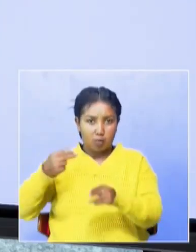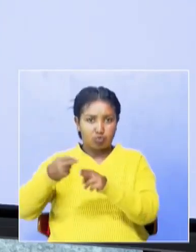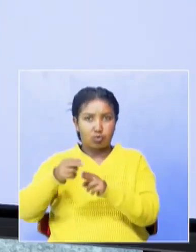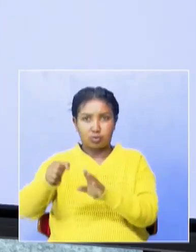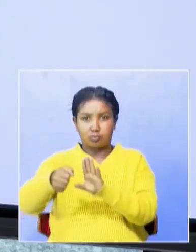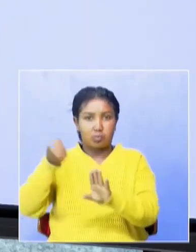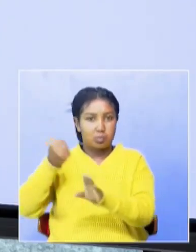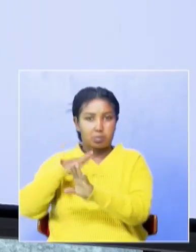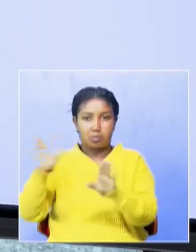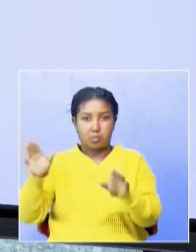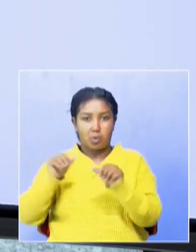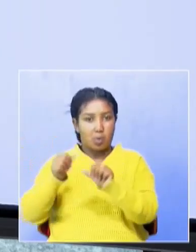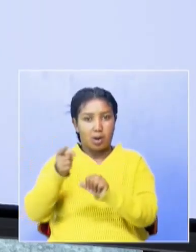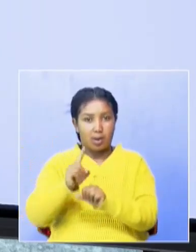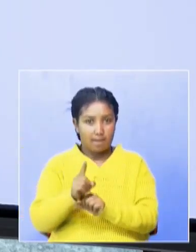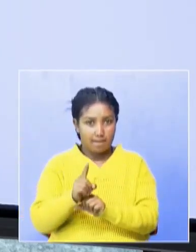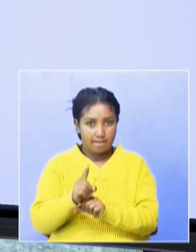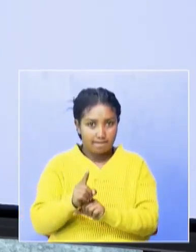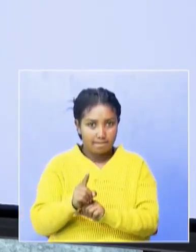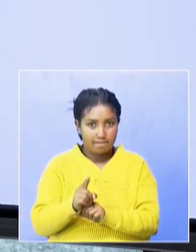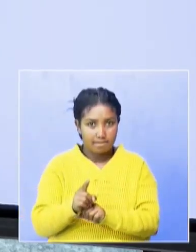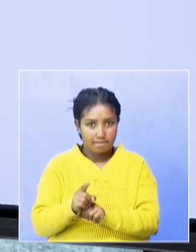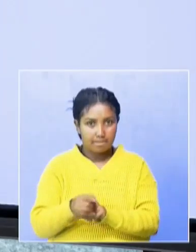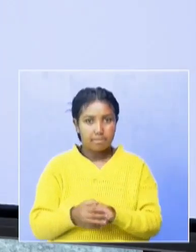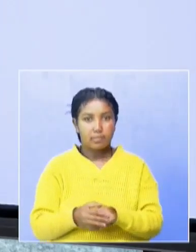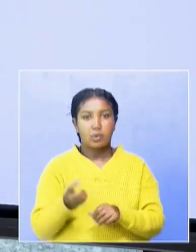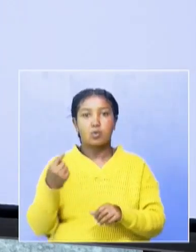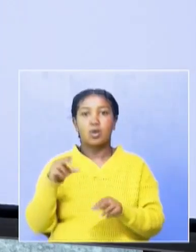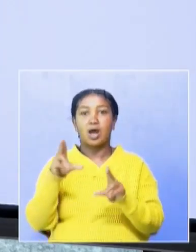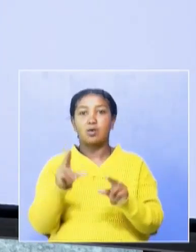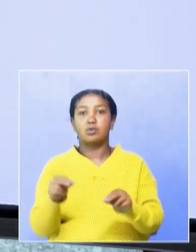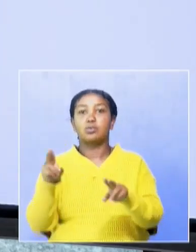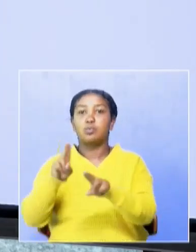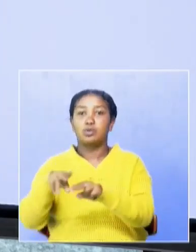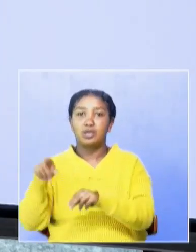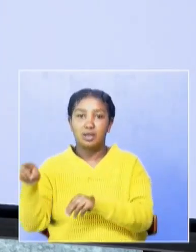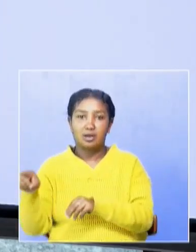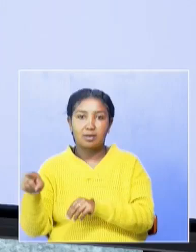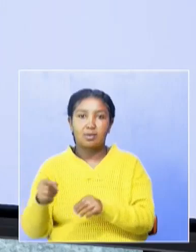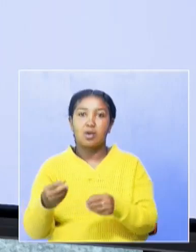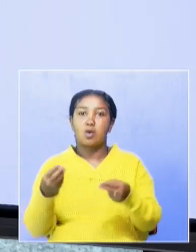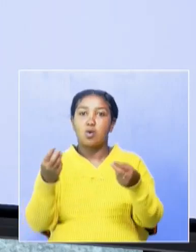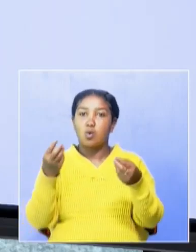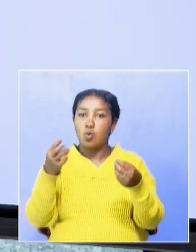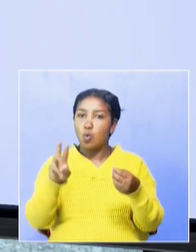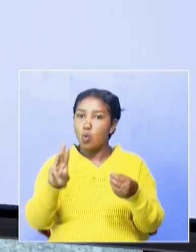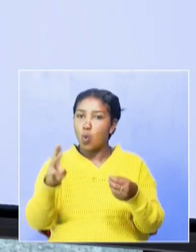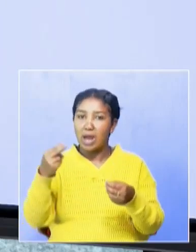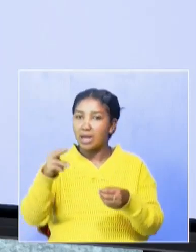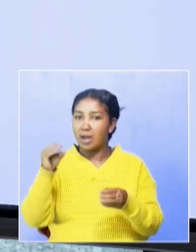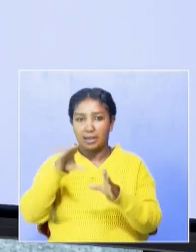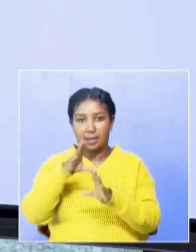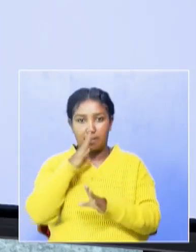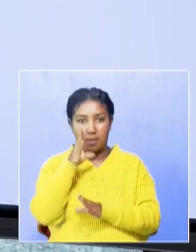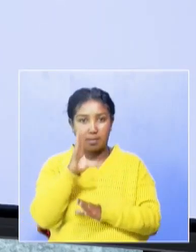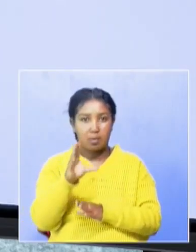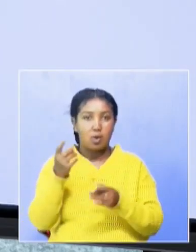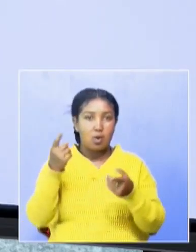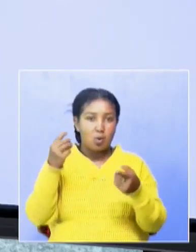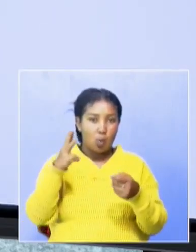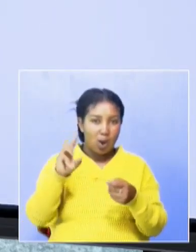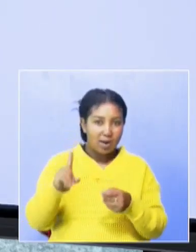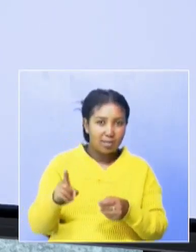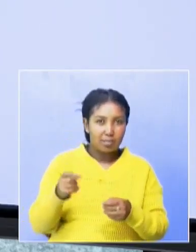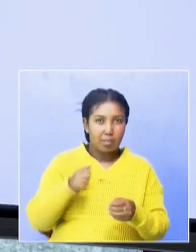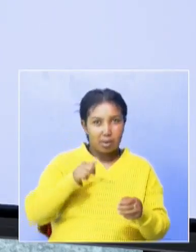short action. Is it clear? We cannot put here while. While my brother opened,